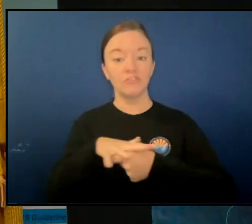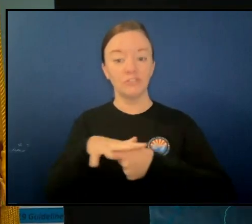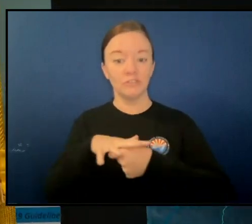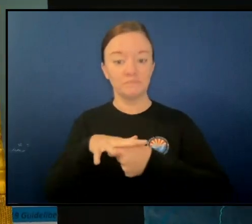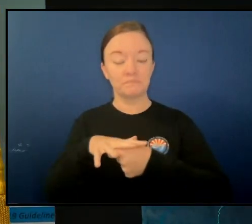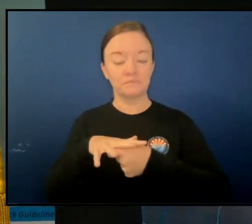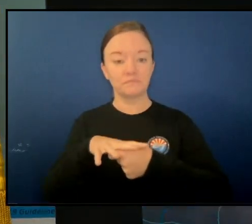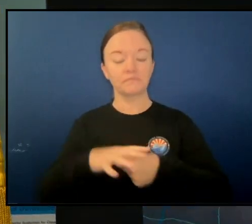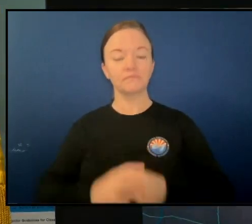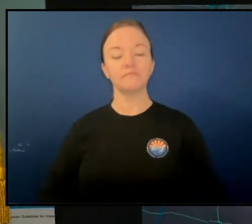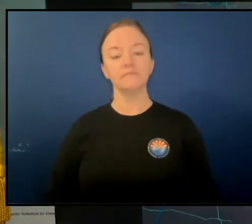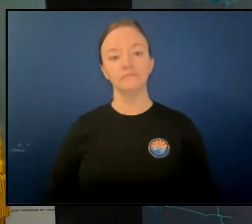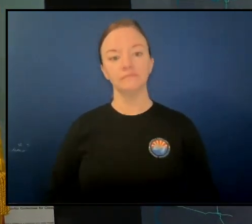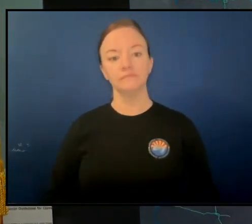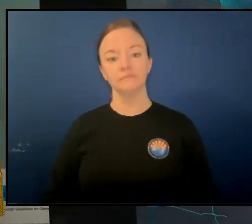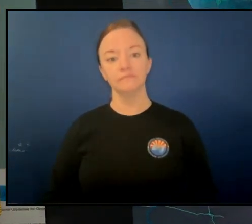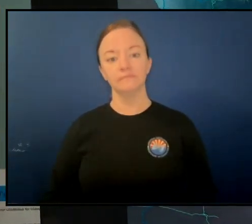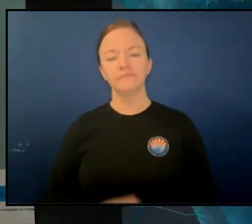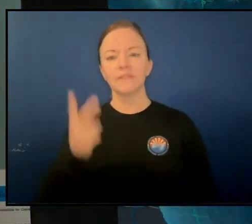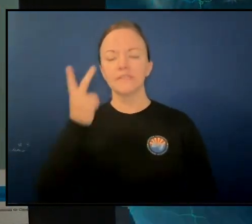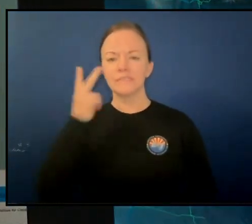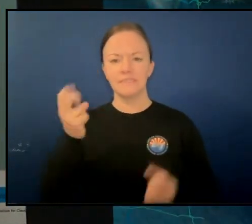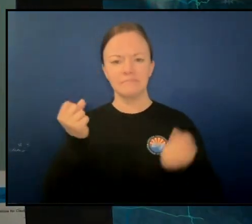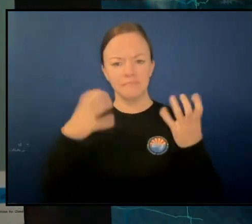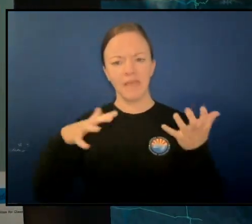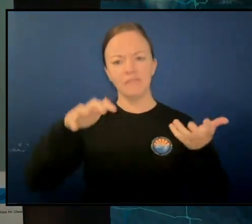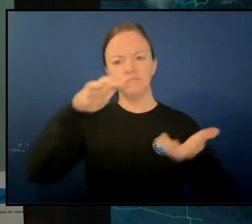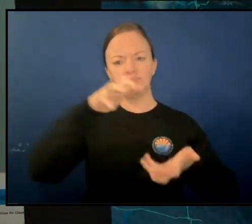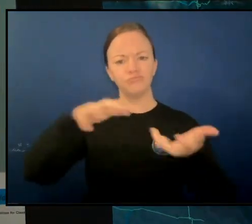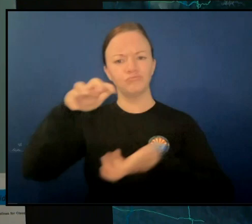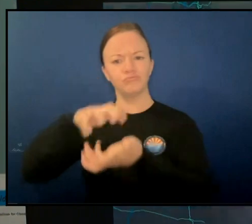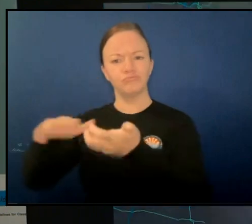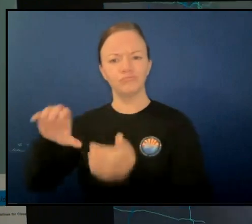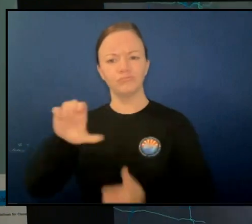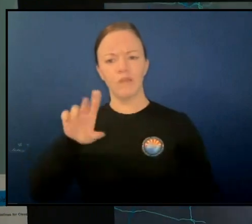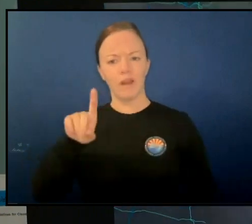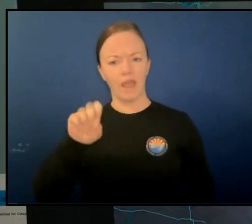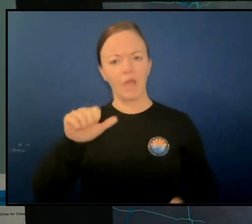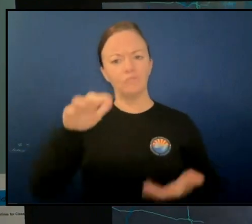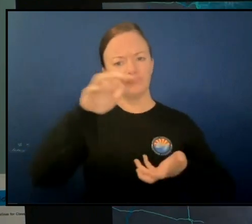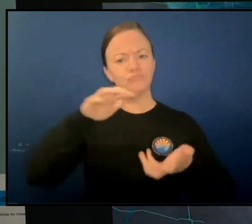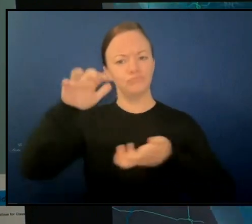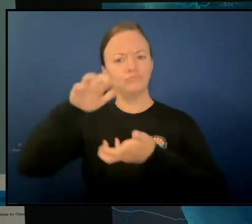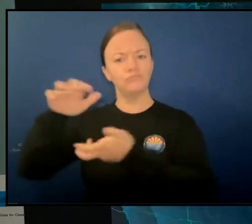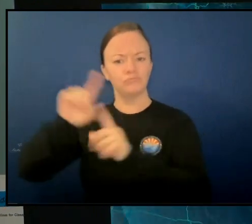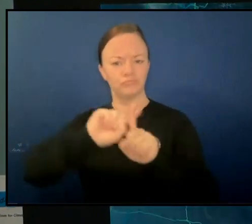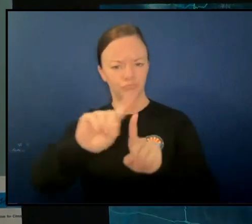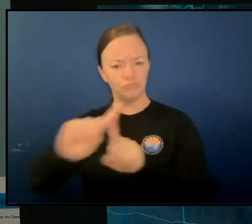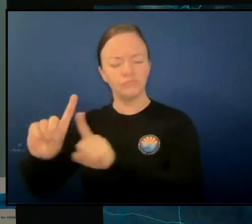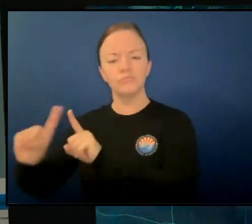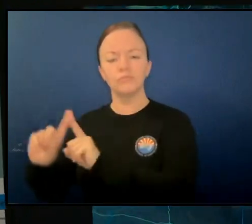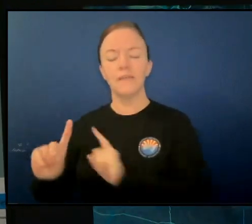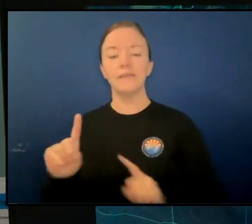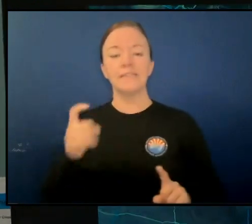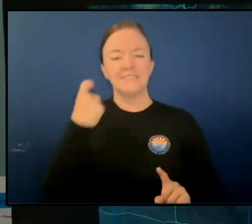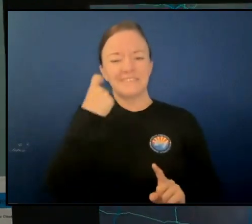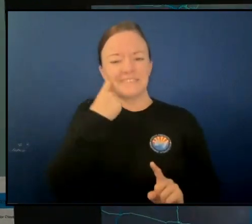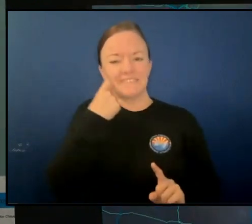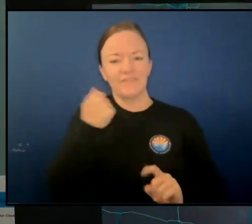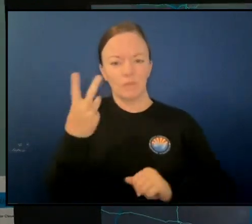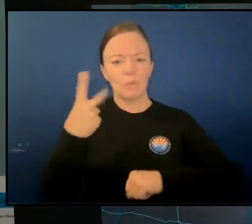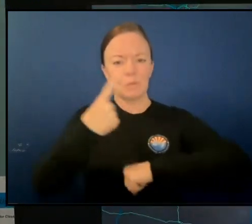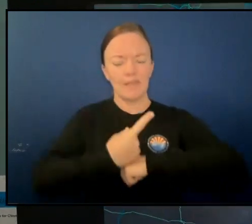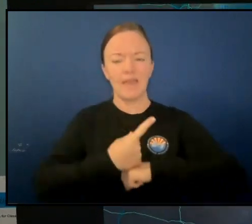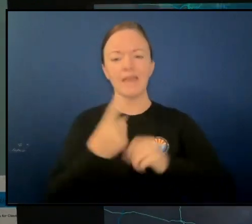a lot of clouds going on today. So we've been talking a lot over the past few days about moisture increasing as we head